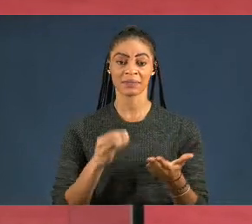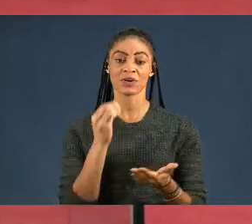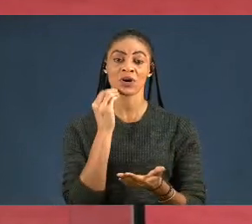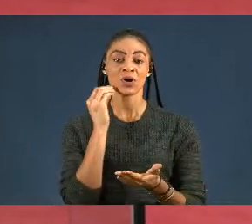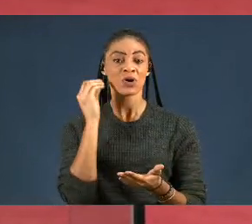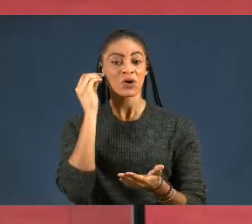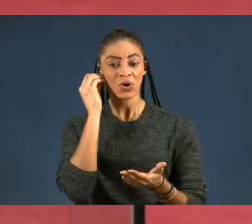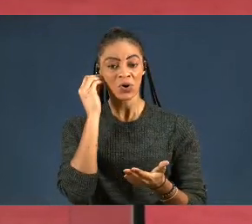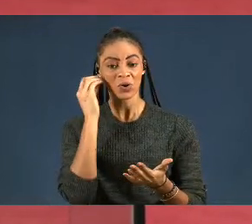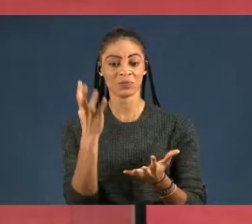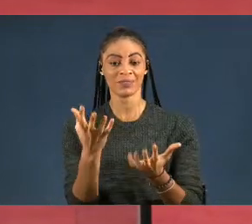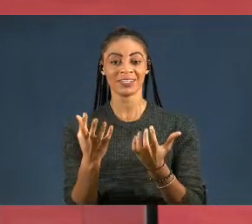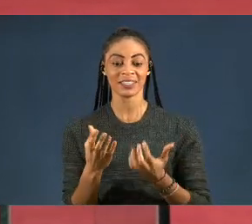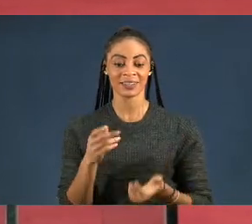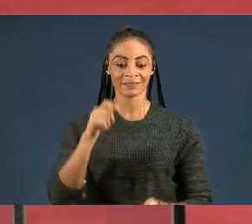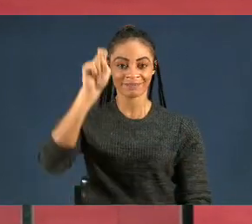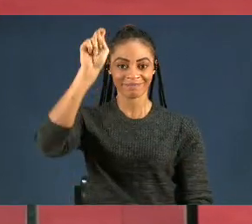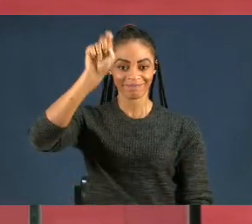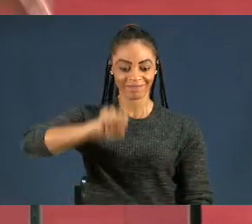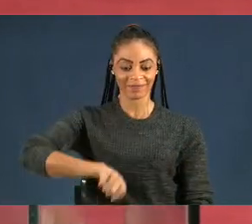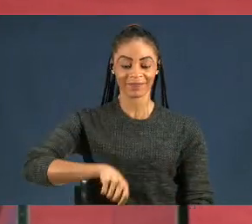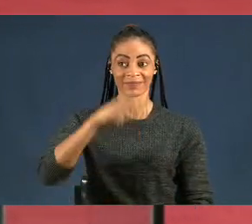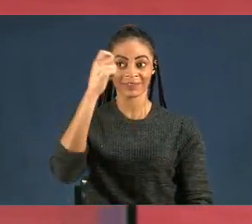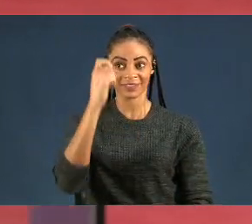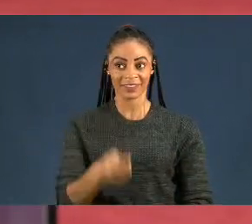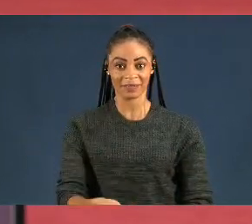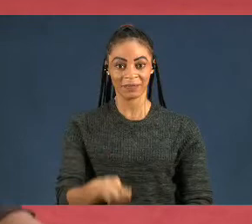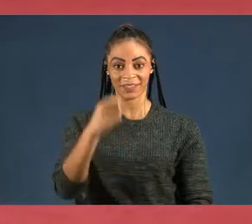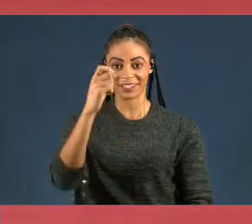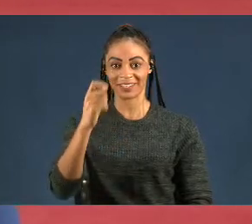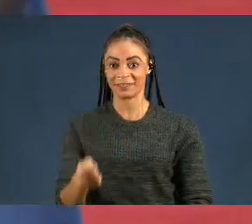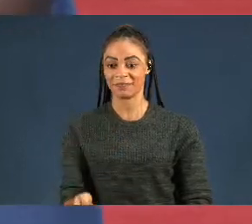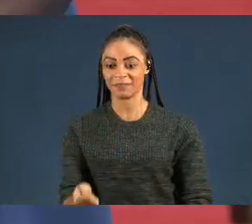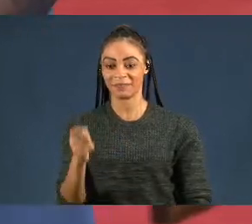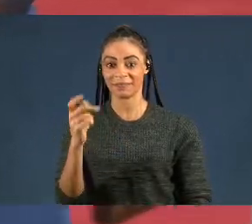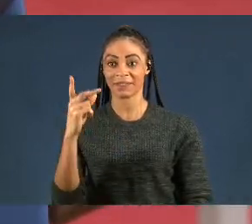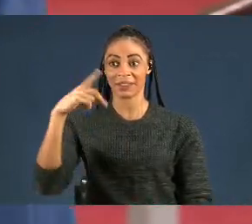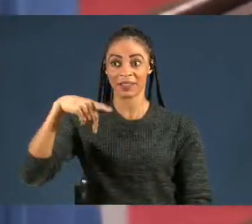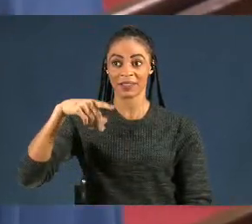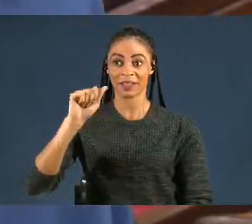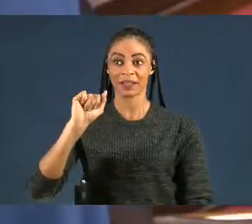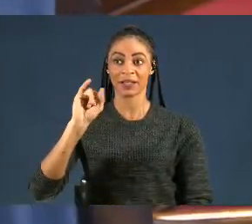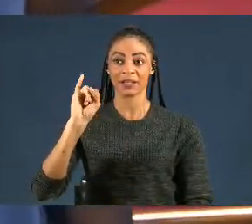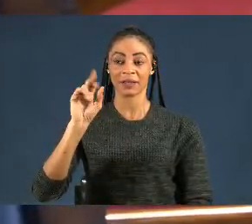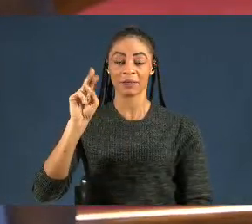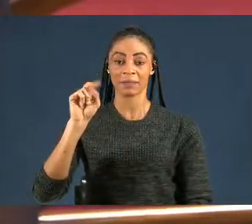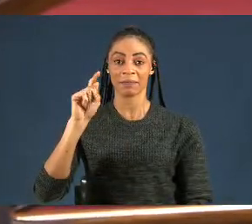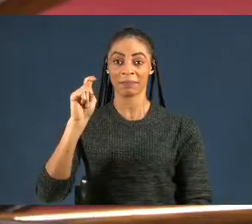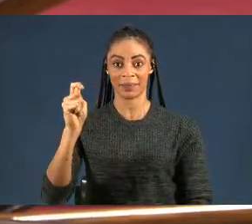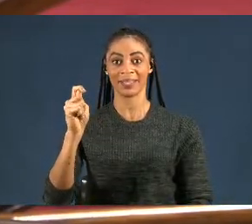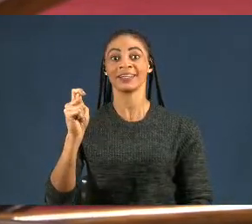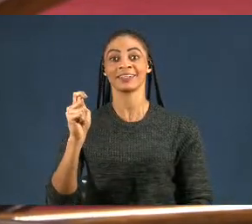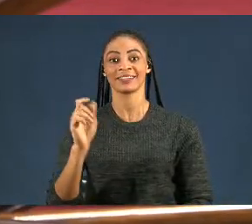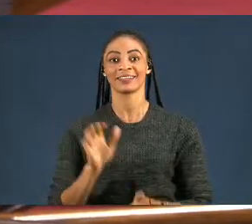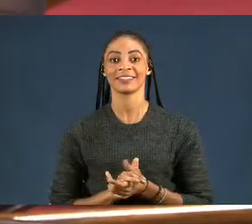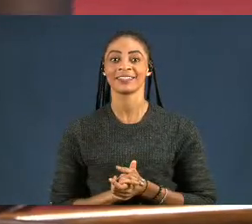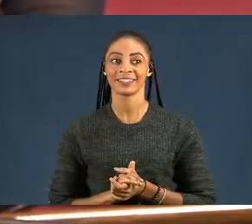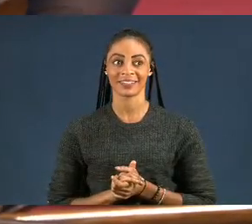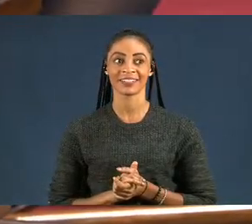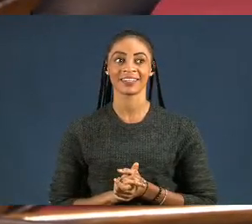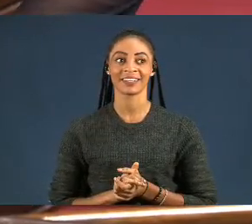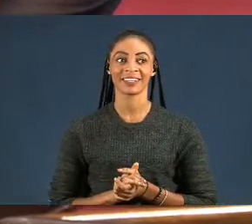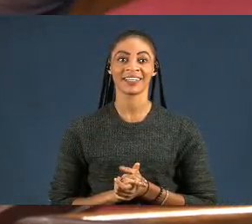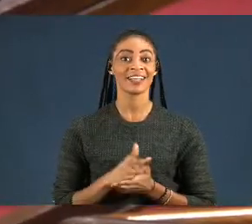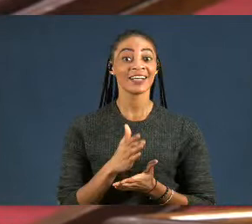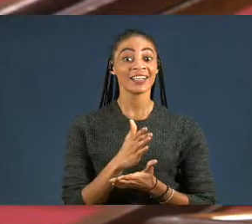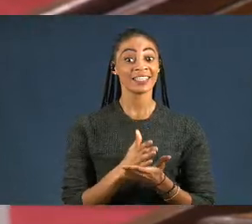They need to at least the paint you. If you've stayed in the same home for many years, hey, like some of us, the homes